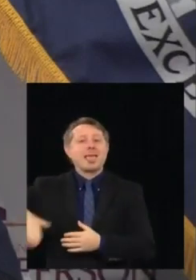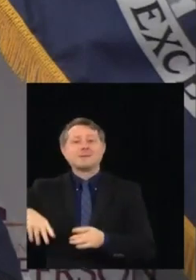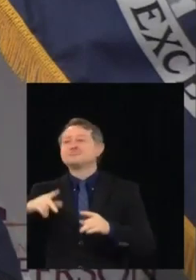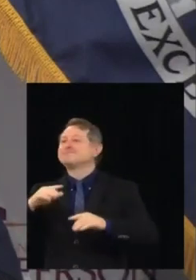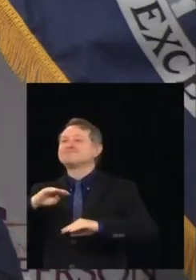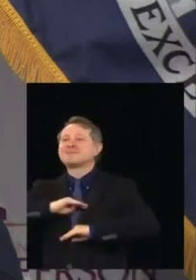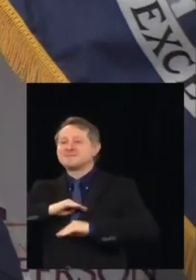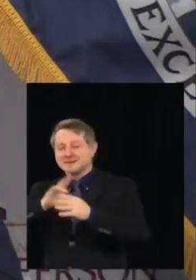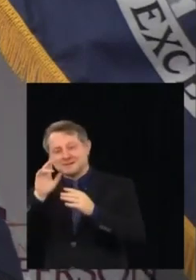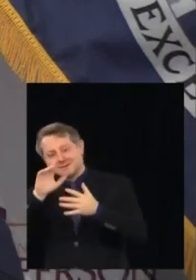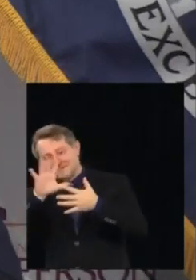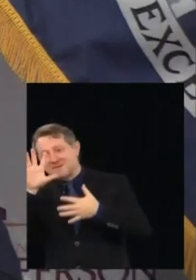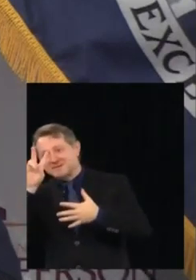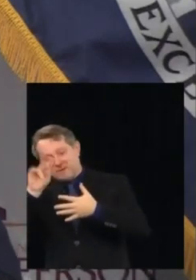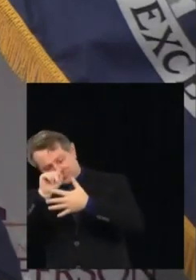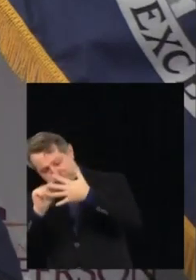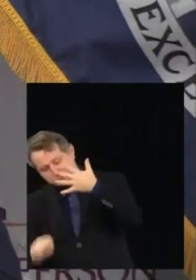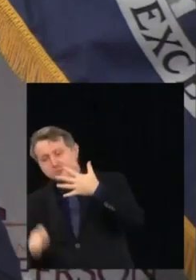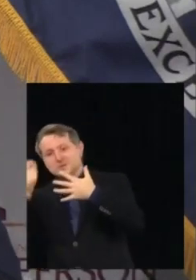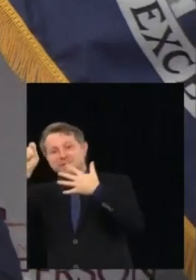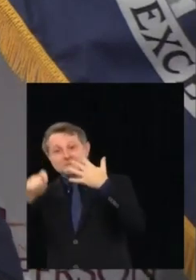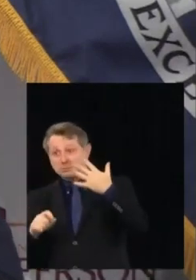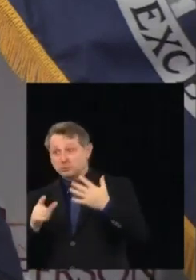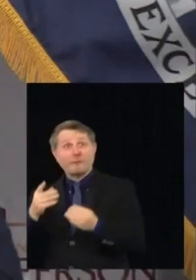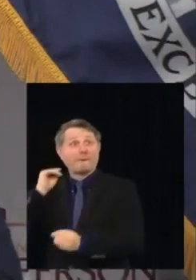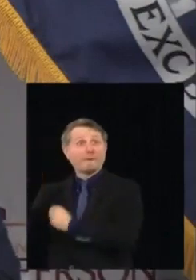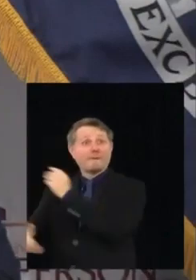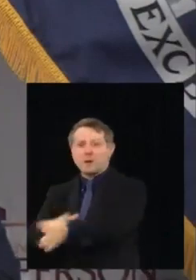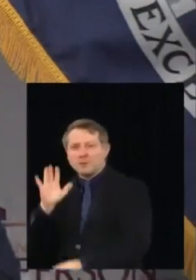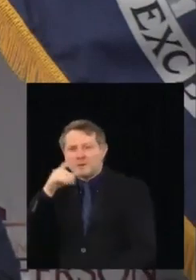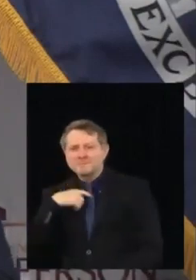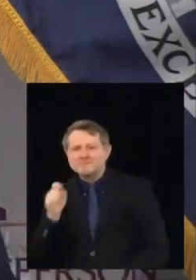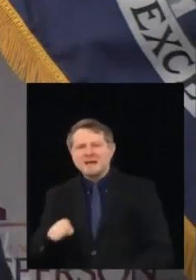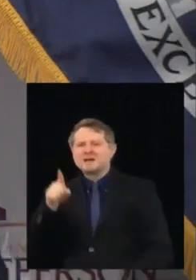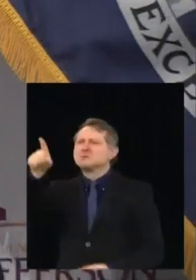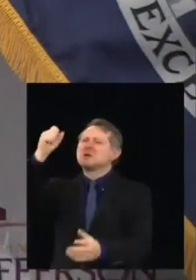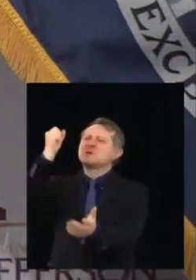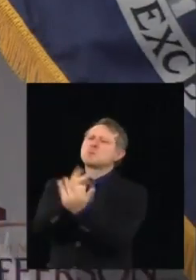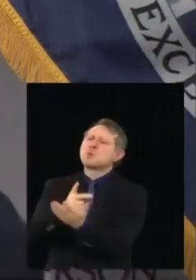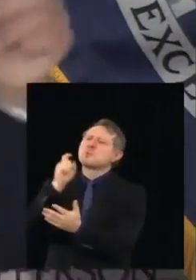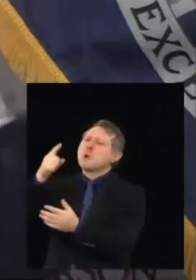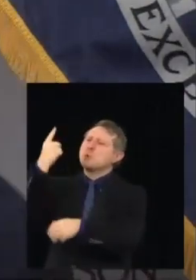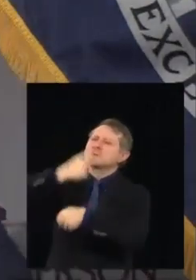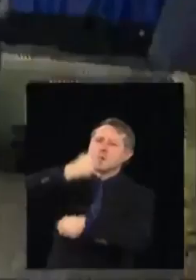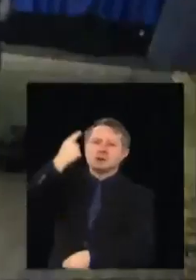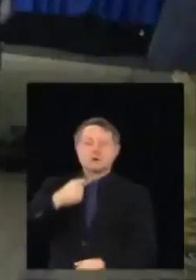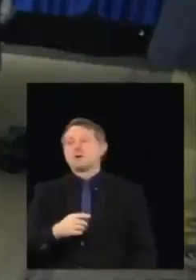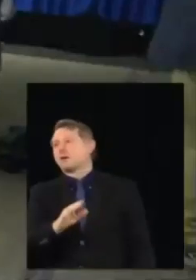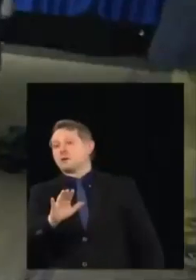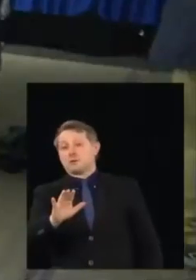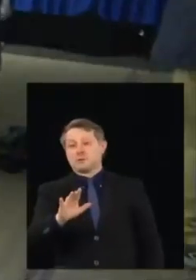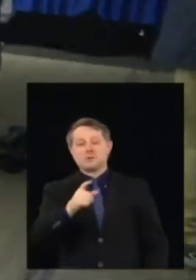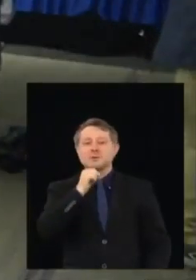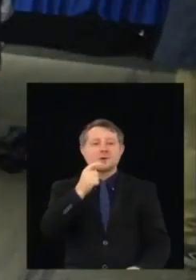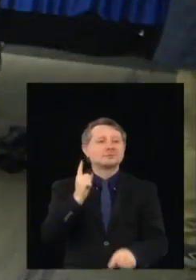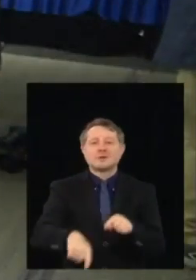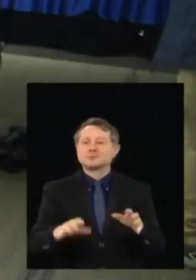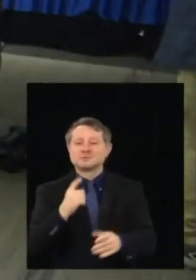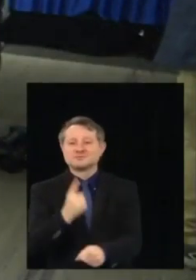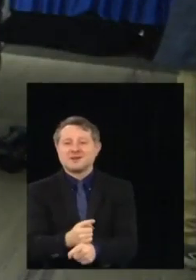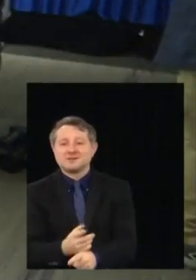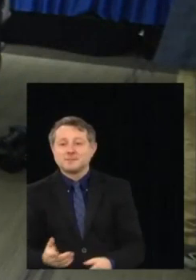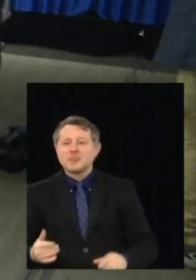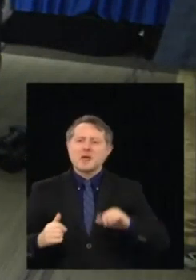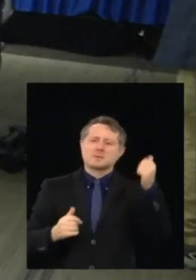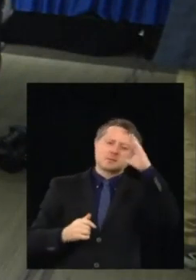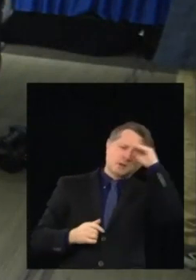criteria. But you want to get it done in a day, but you have to get it done right. Sir? Brian Dwyer from Inspection News, and welcome